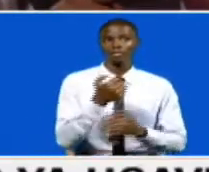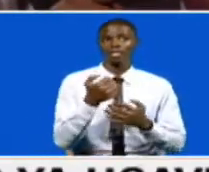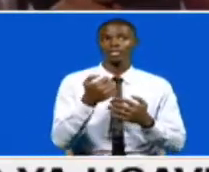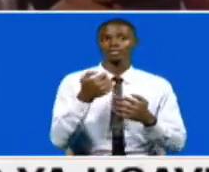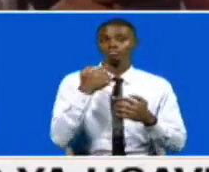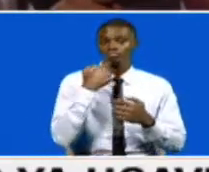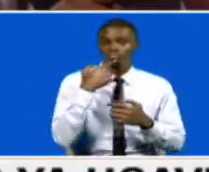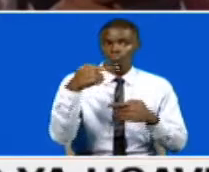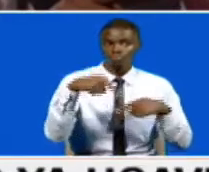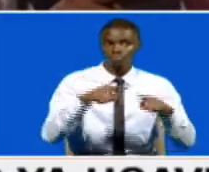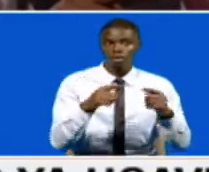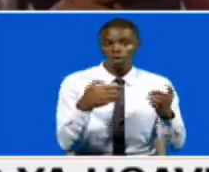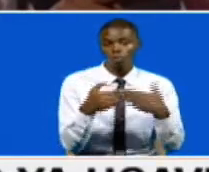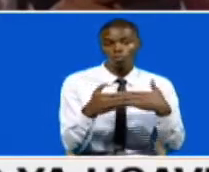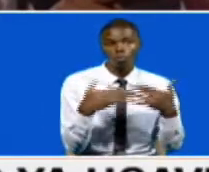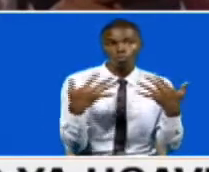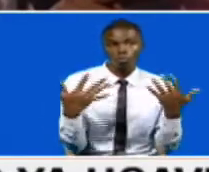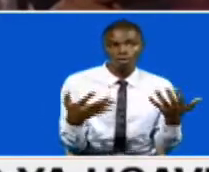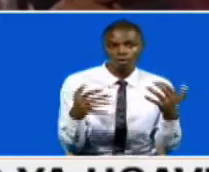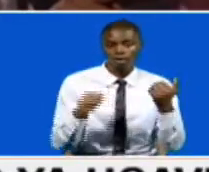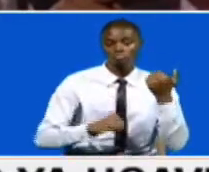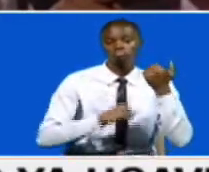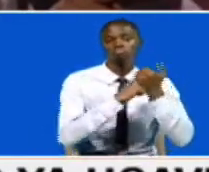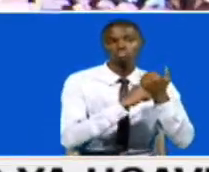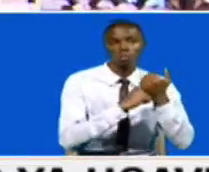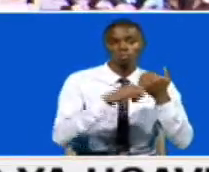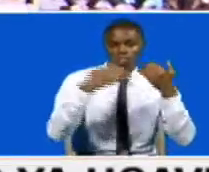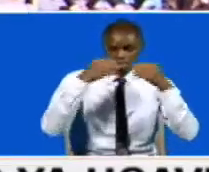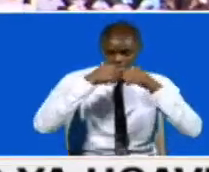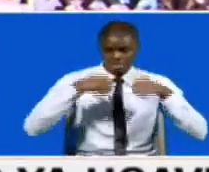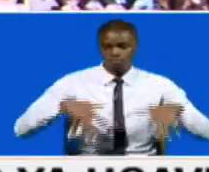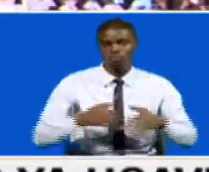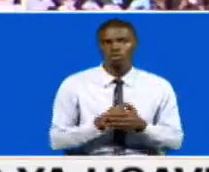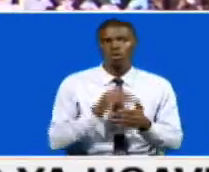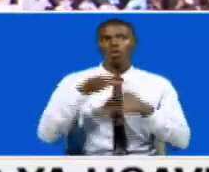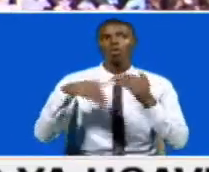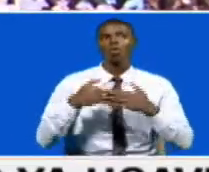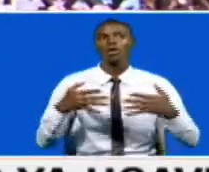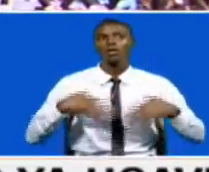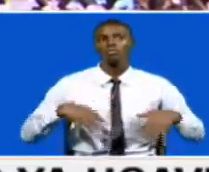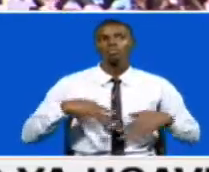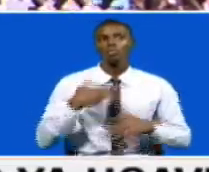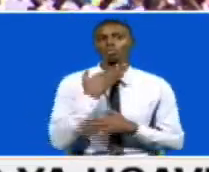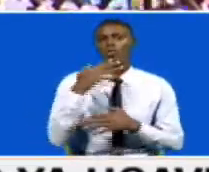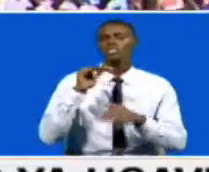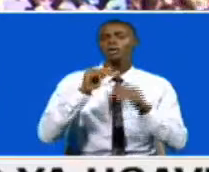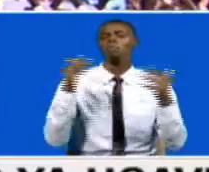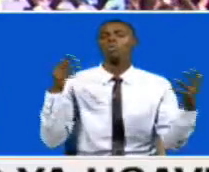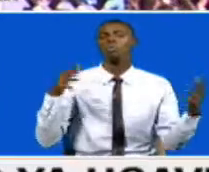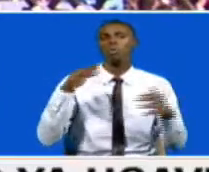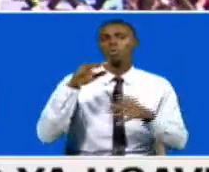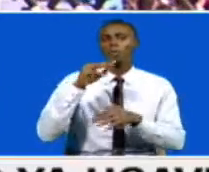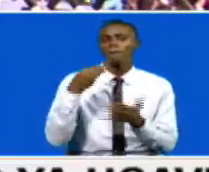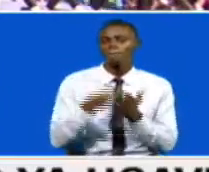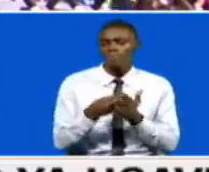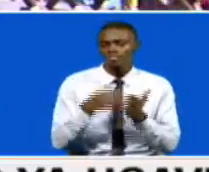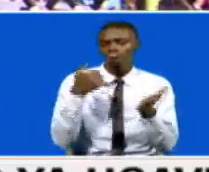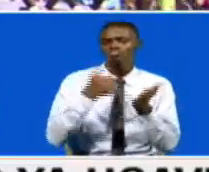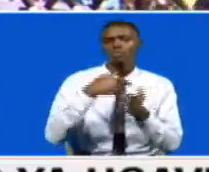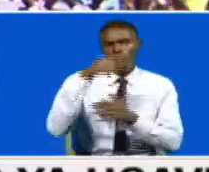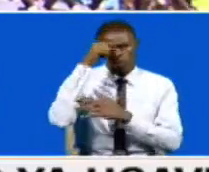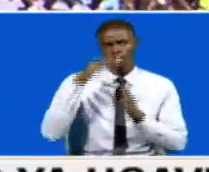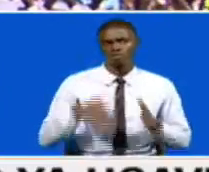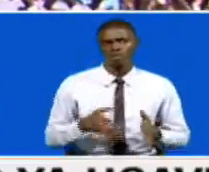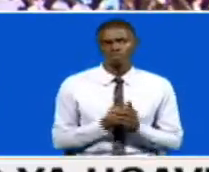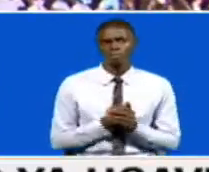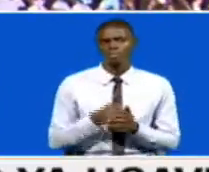itself on whether they support devolution. Everybody wants more money, including our governors, and therefore